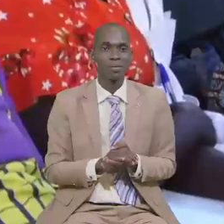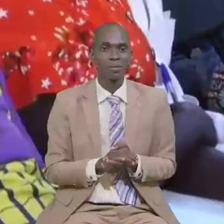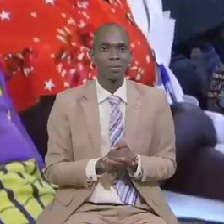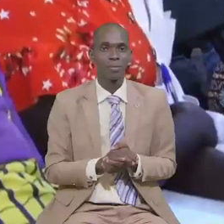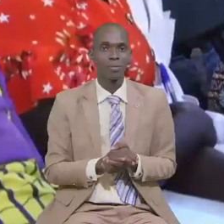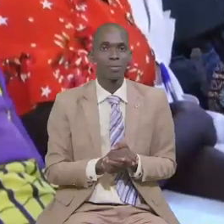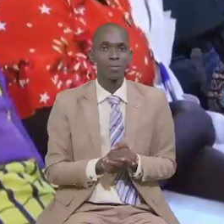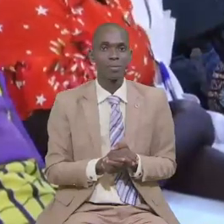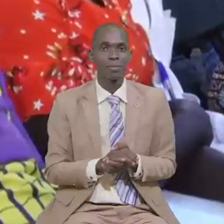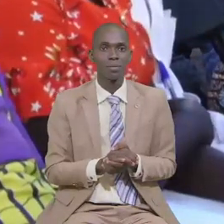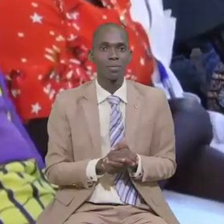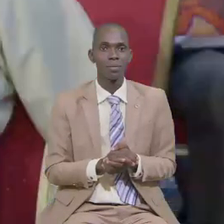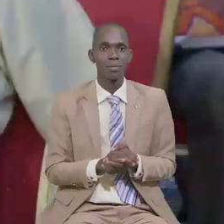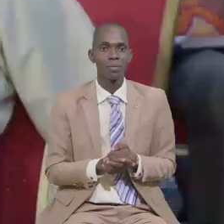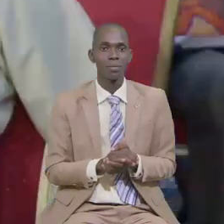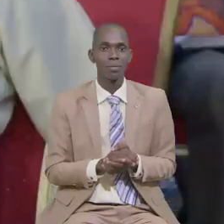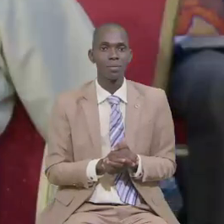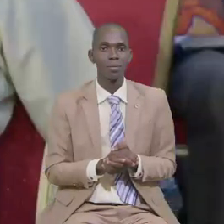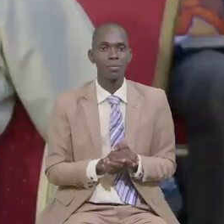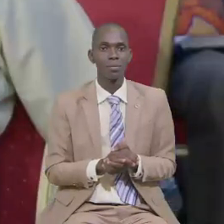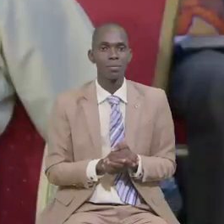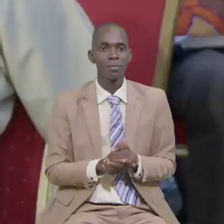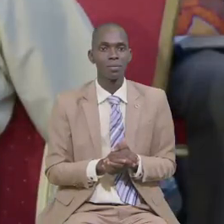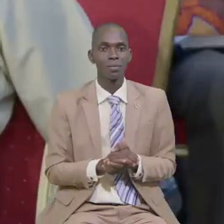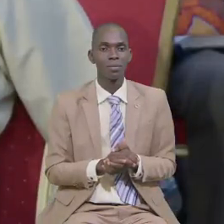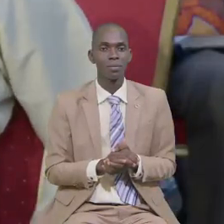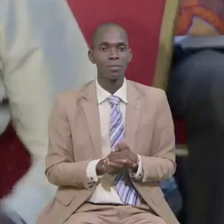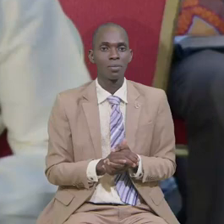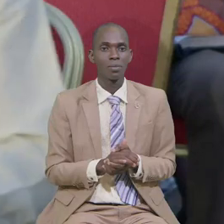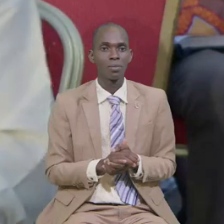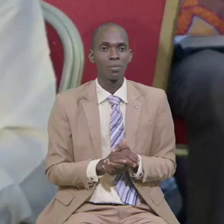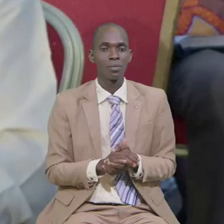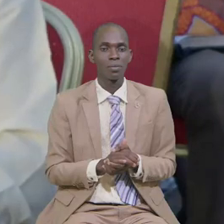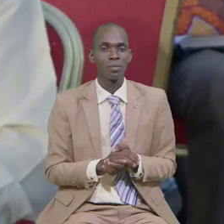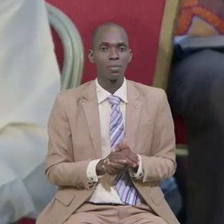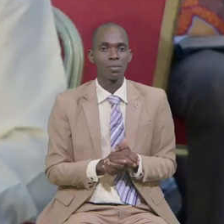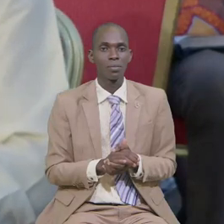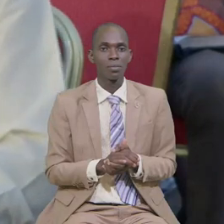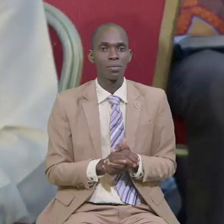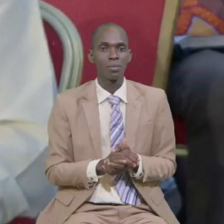Yeah.